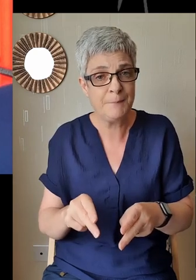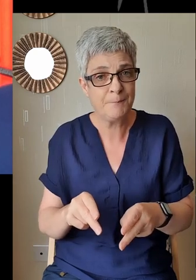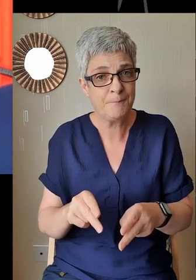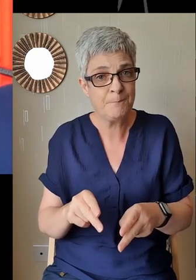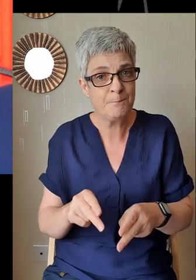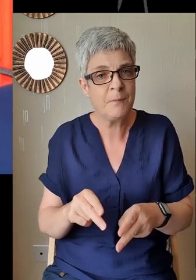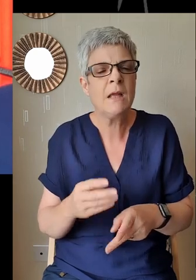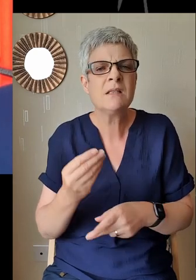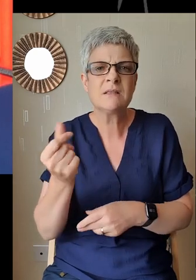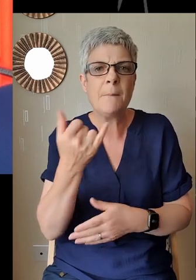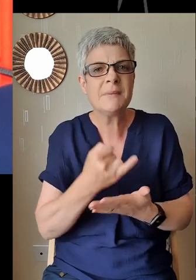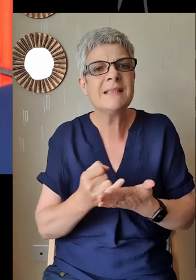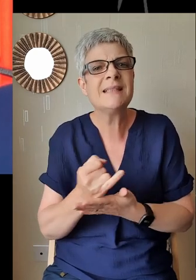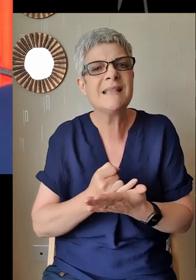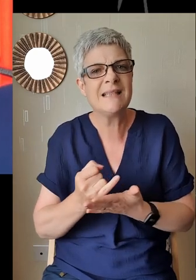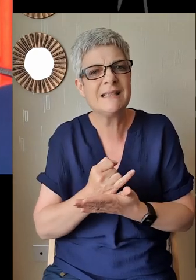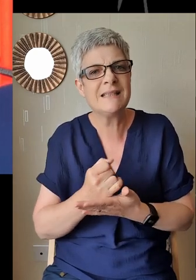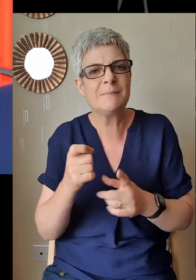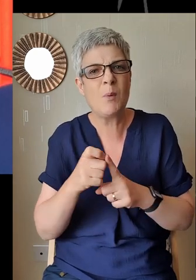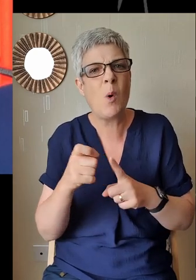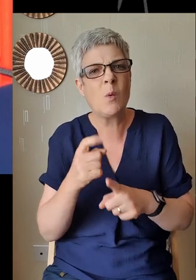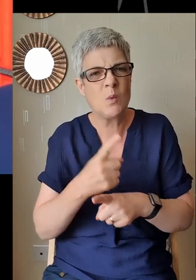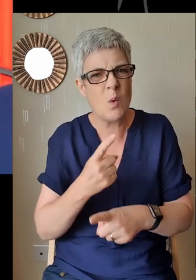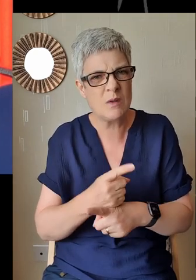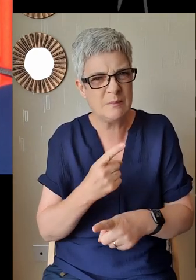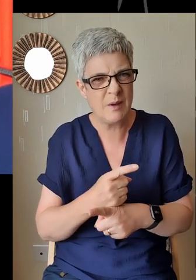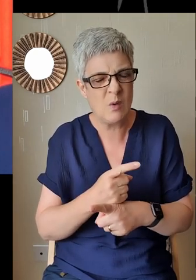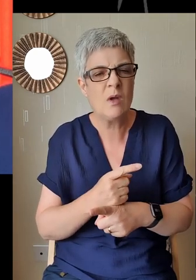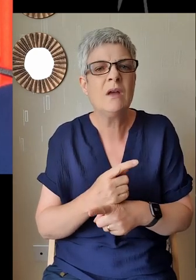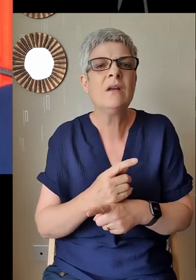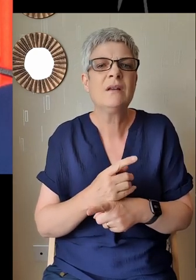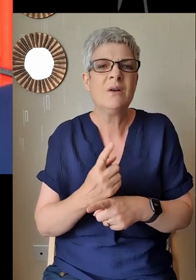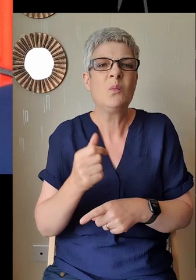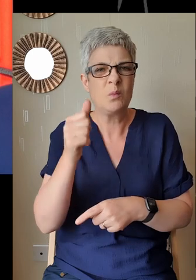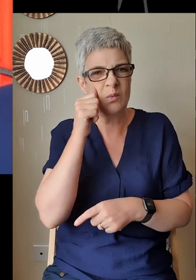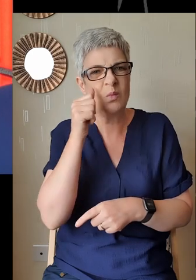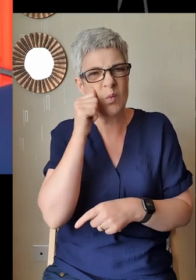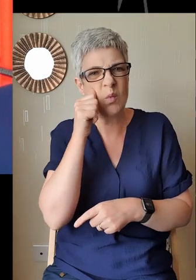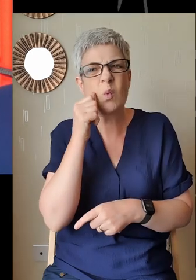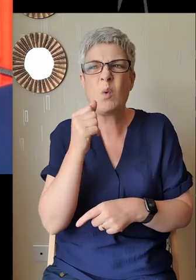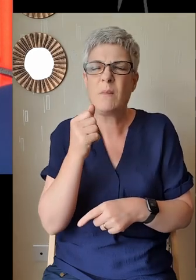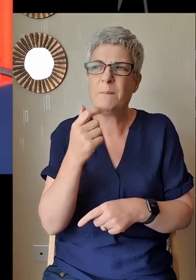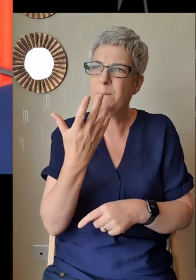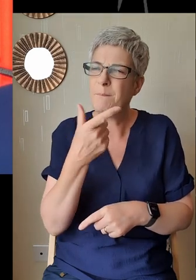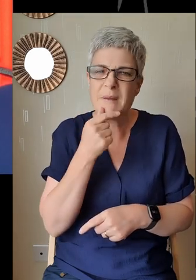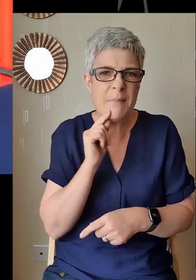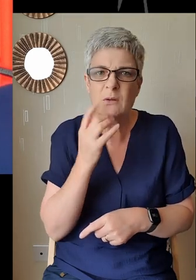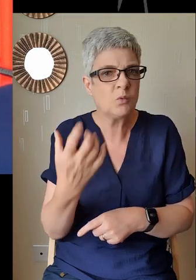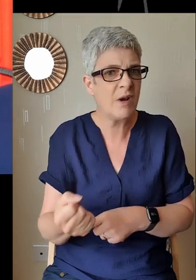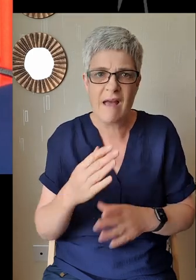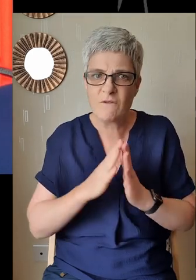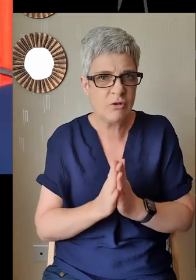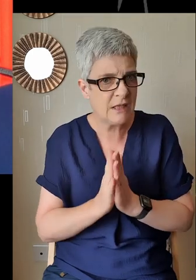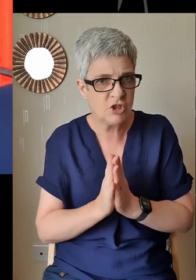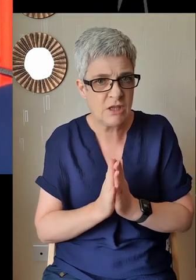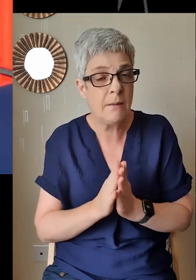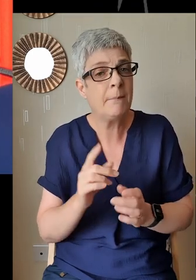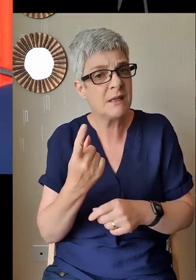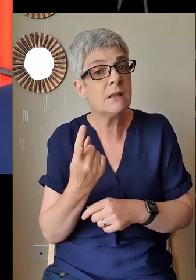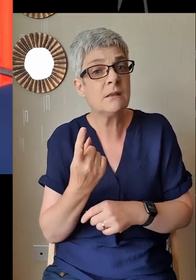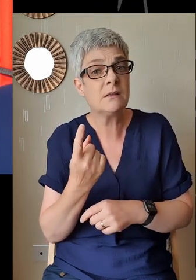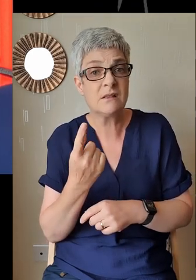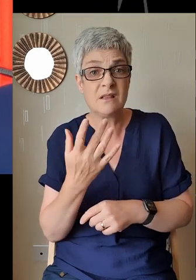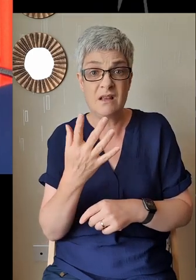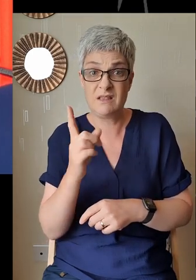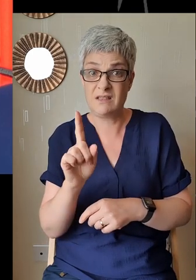Some of the sins that Paul has mentioned in these verses characterize the irreligious. But some are features of religious